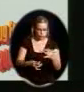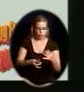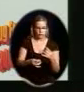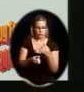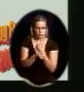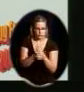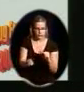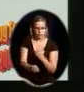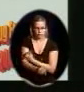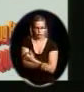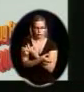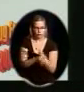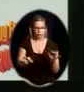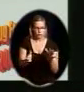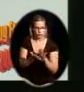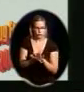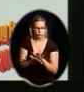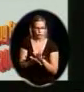cyberbullying.